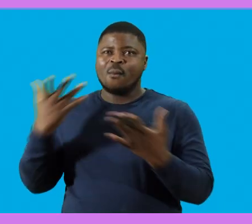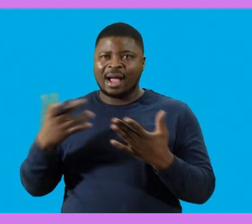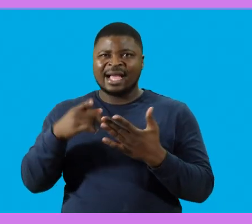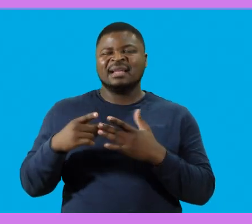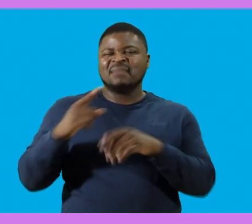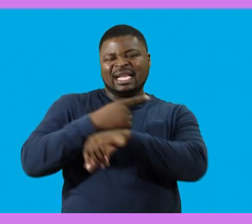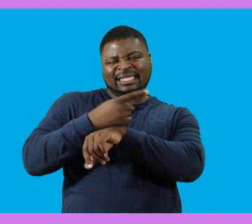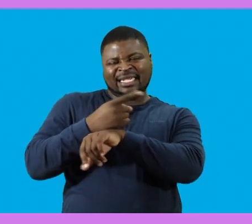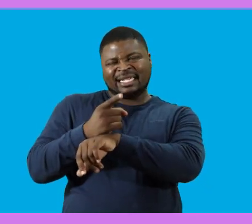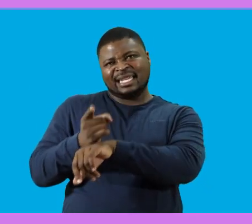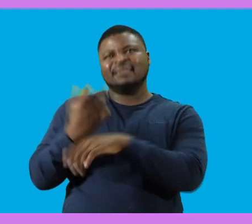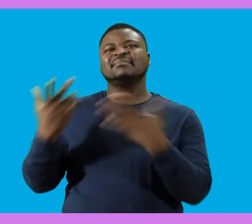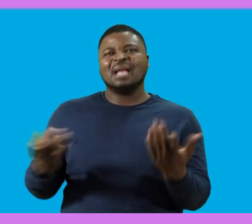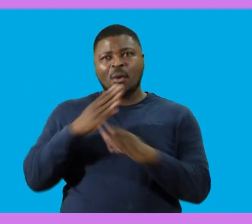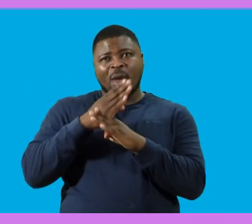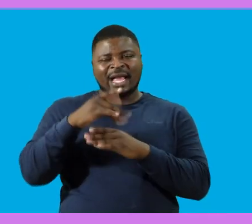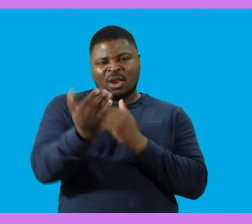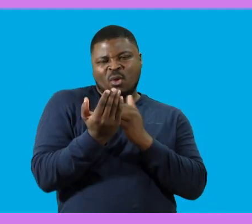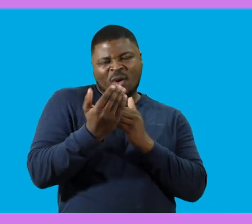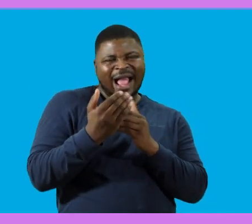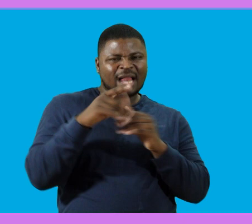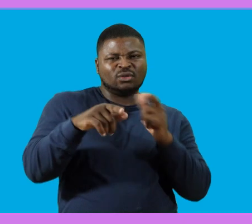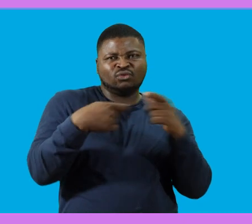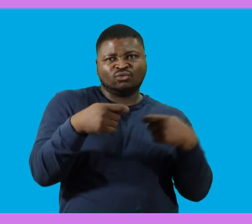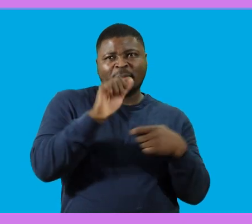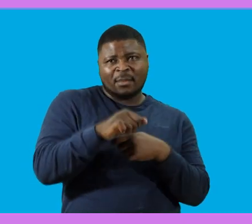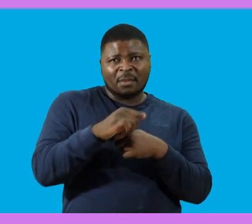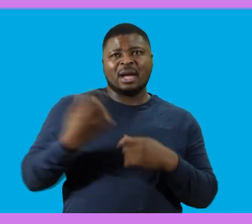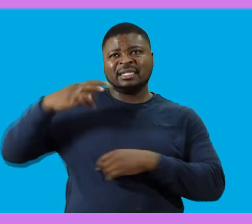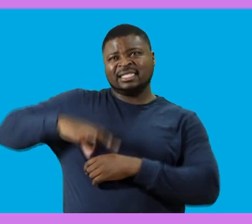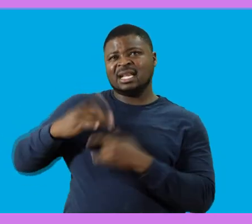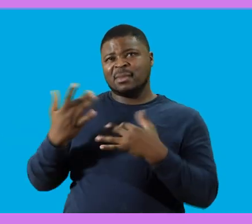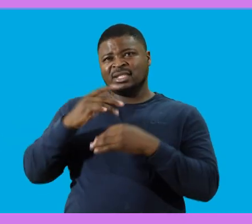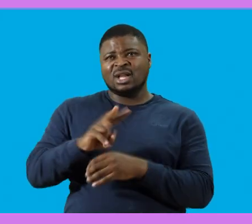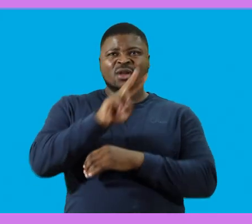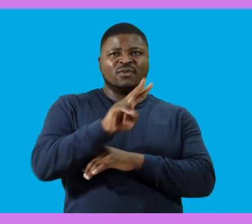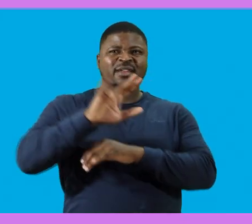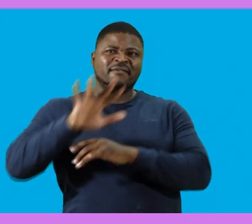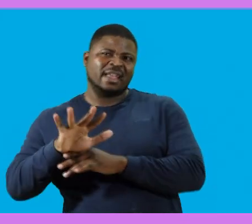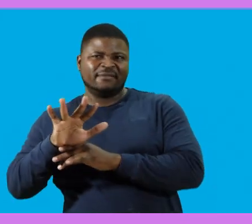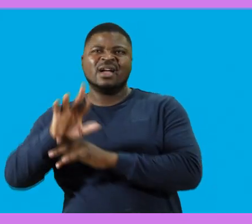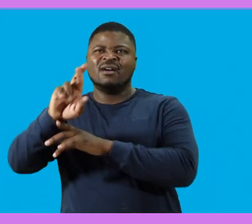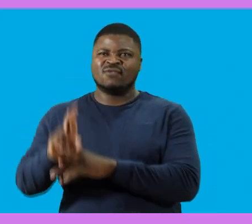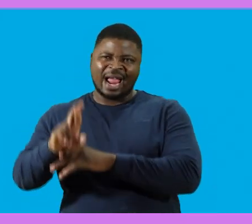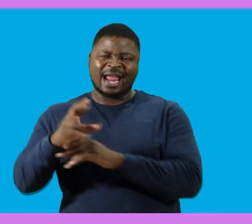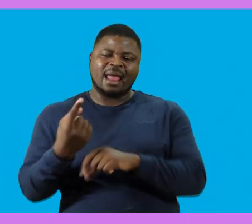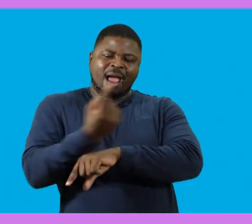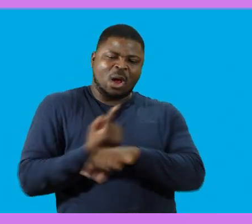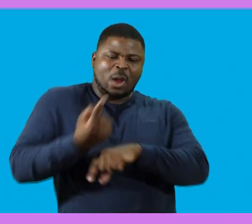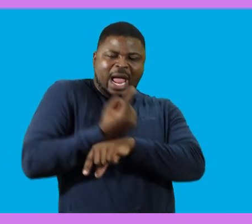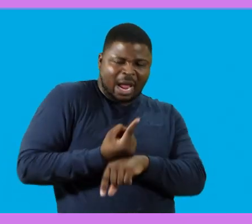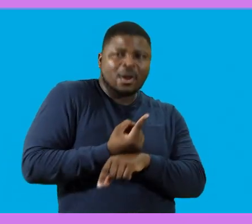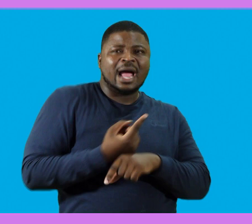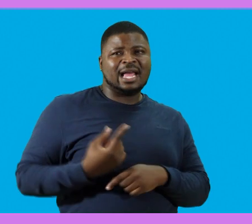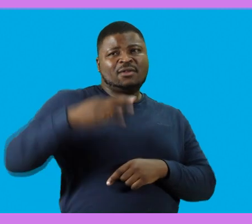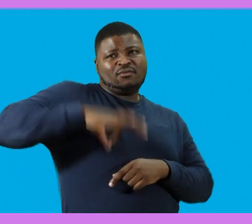local shop. He earns 25 Rand an hour. If he works for 15 hours,